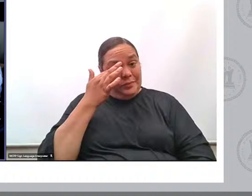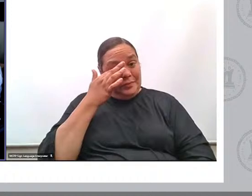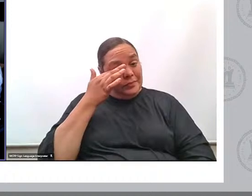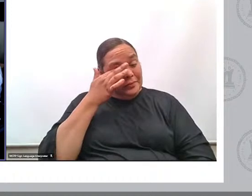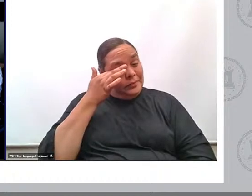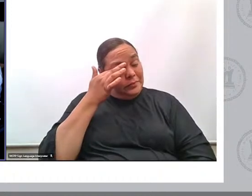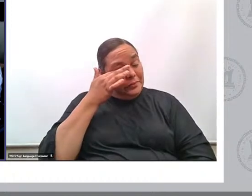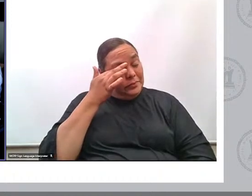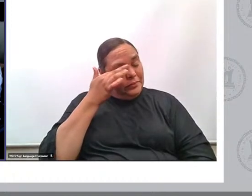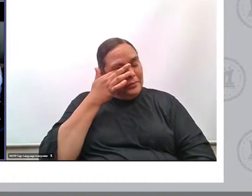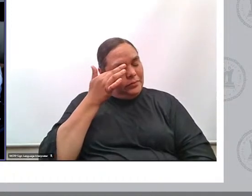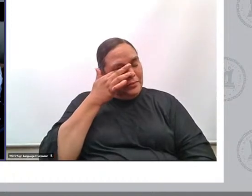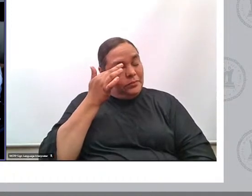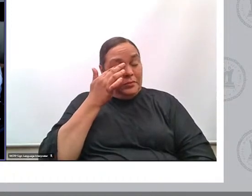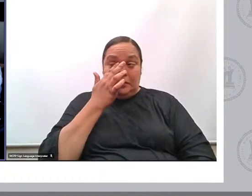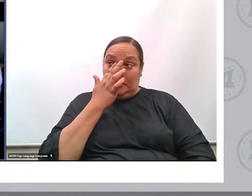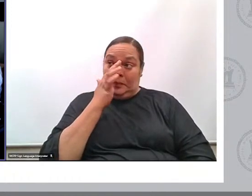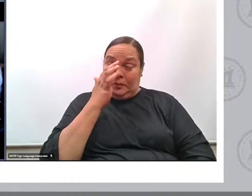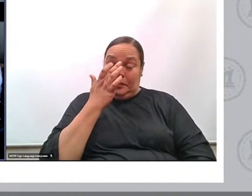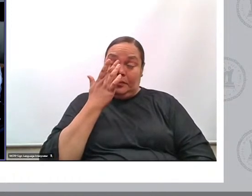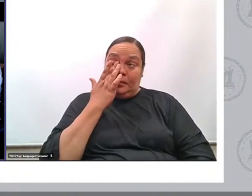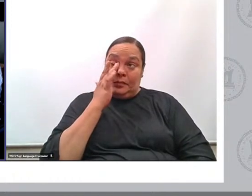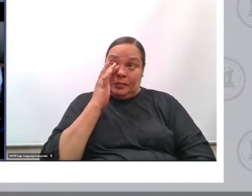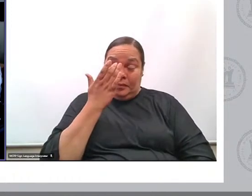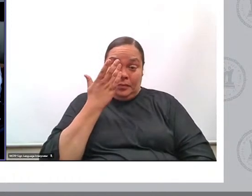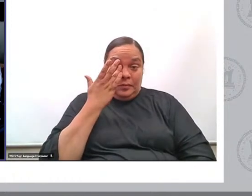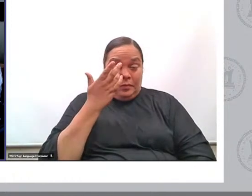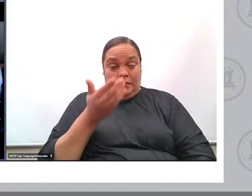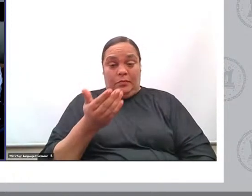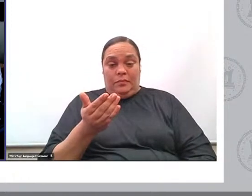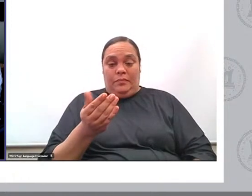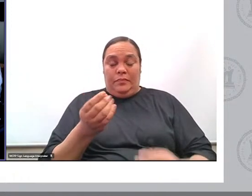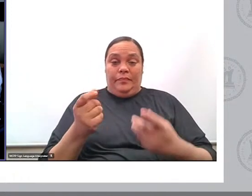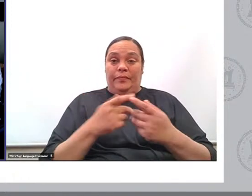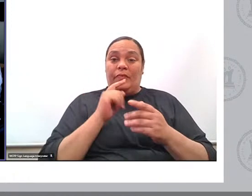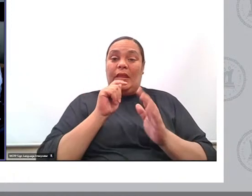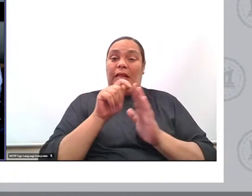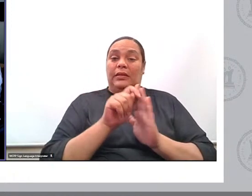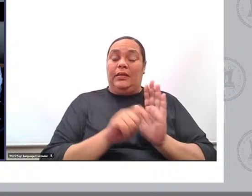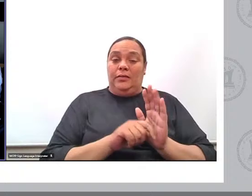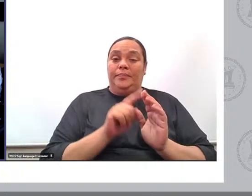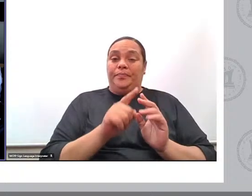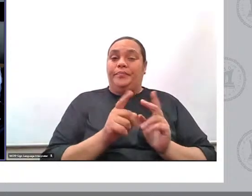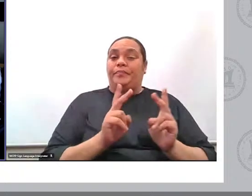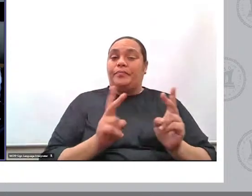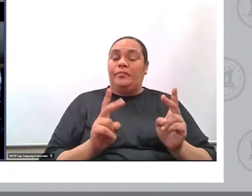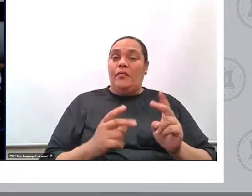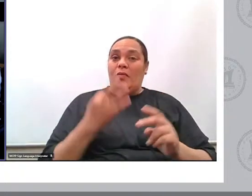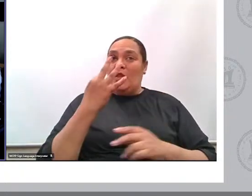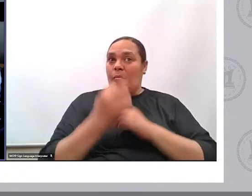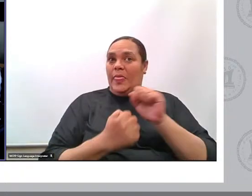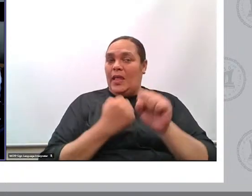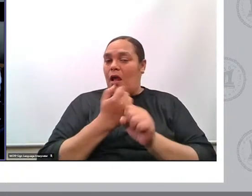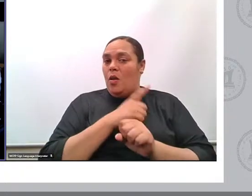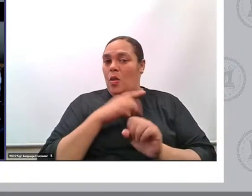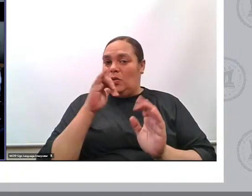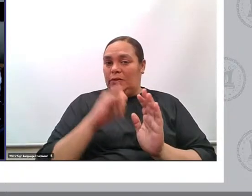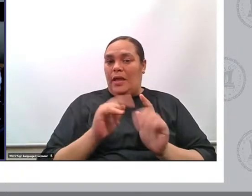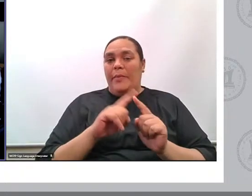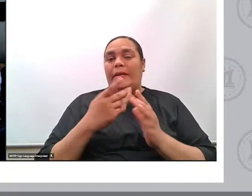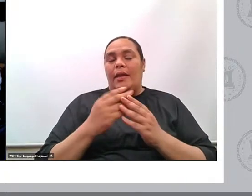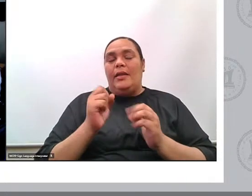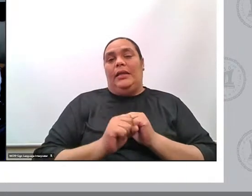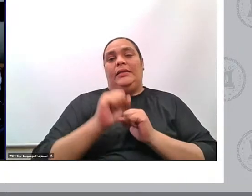question related to the term. The term of office is actually ordinarily 3 years, which can be extended for another